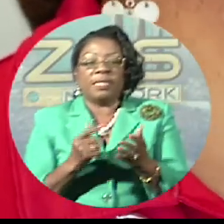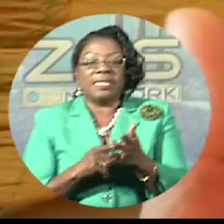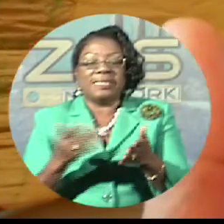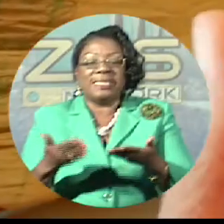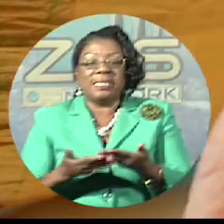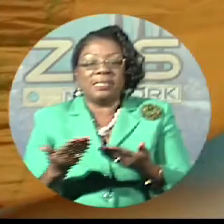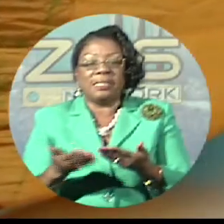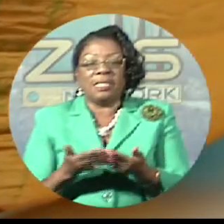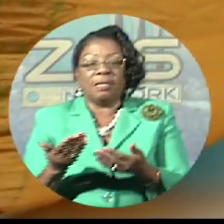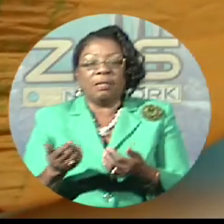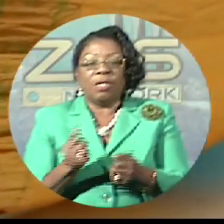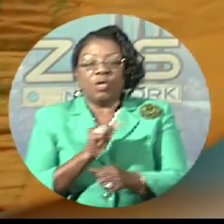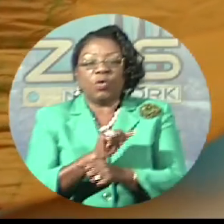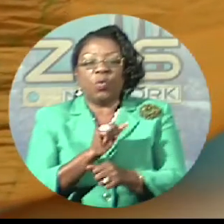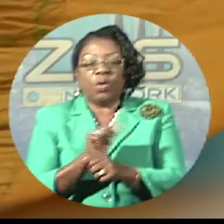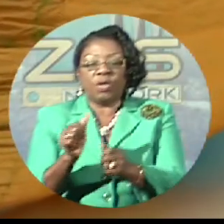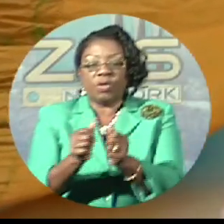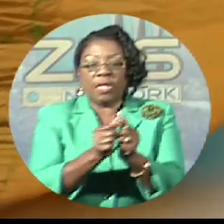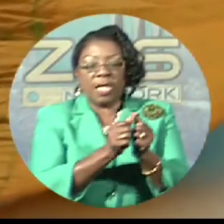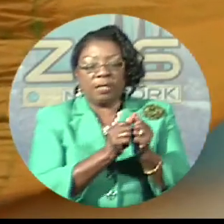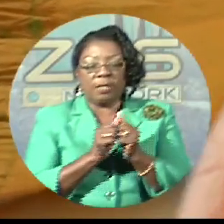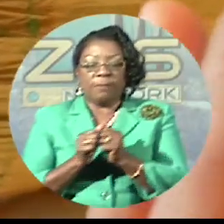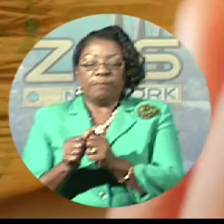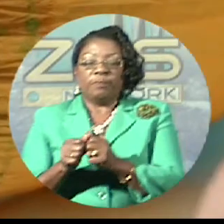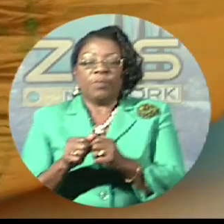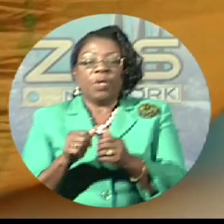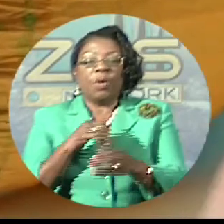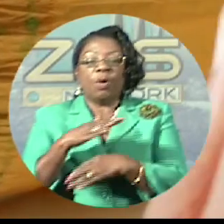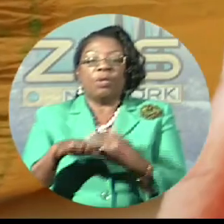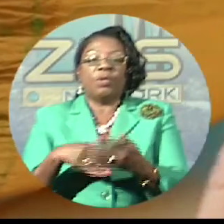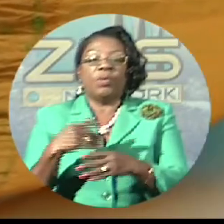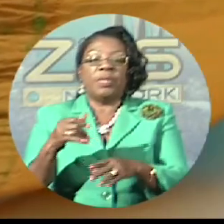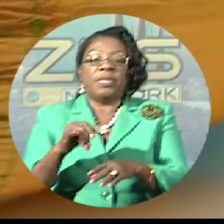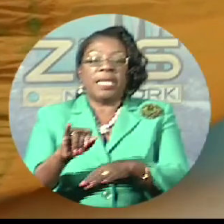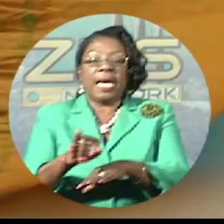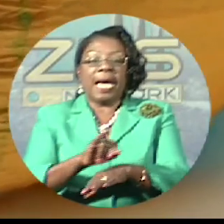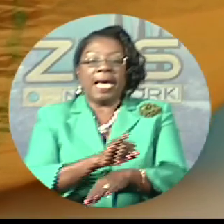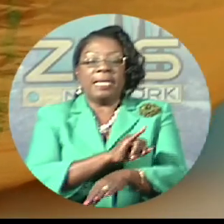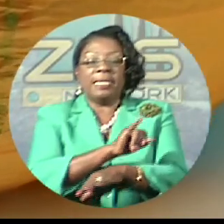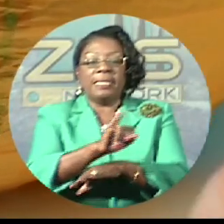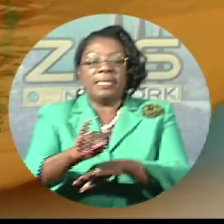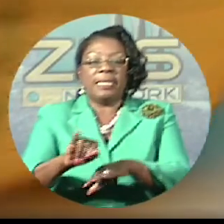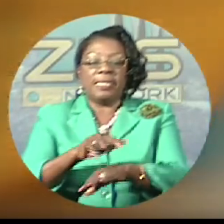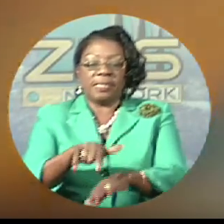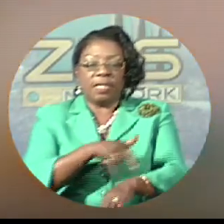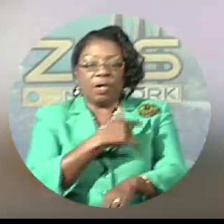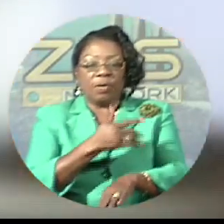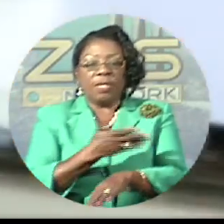get along and to get the job done. Although the island is long, there's one thing that keeps them all